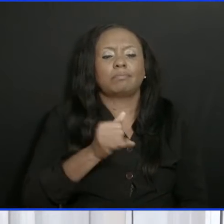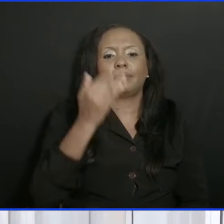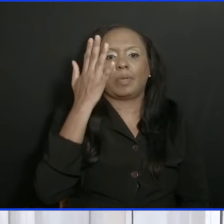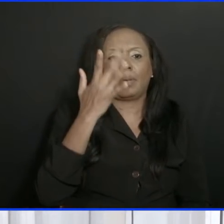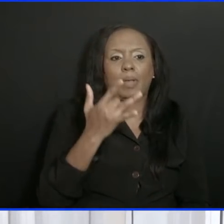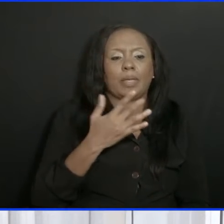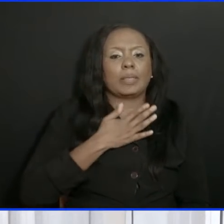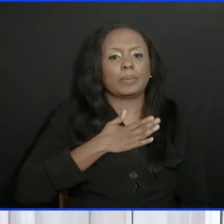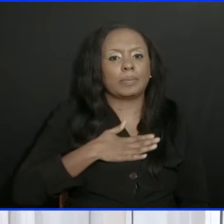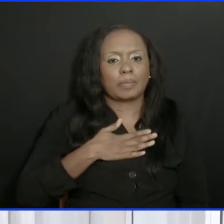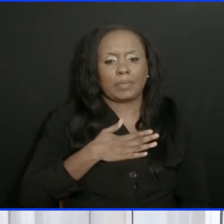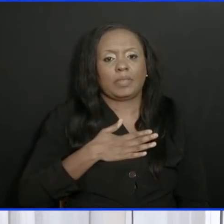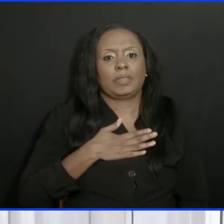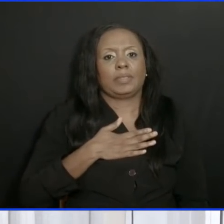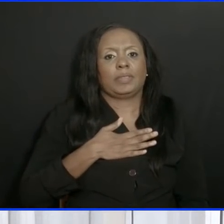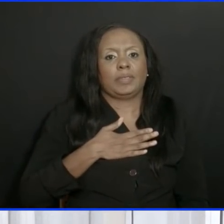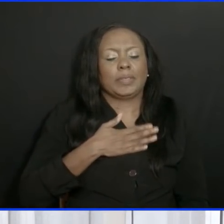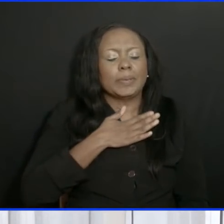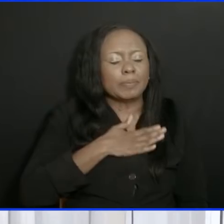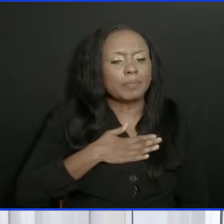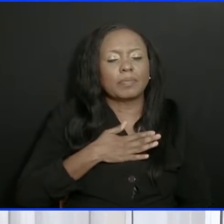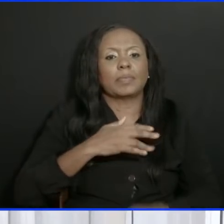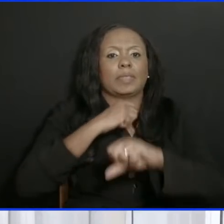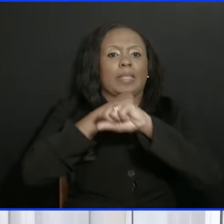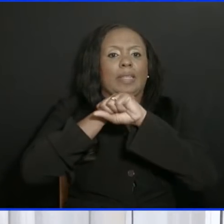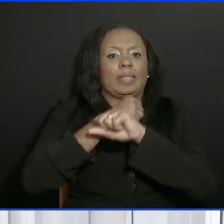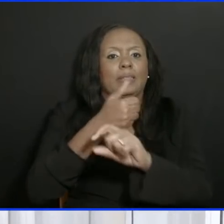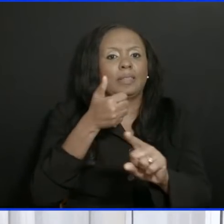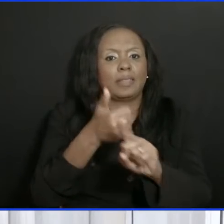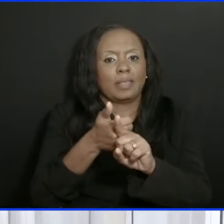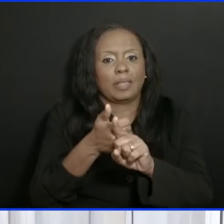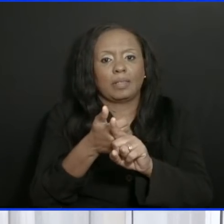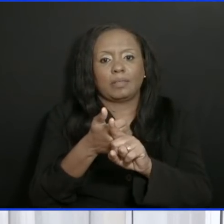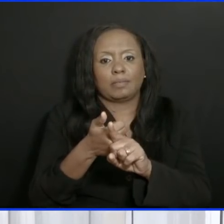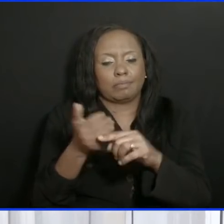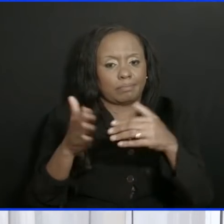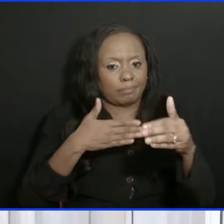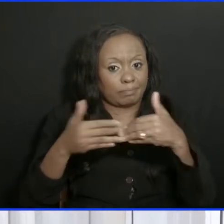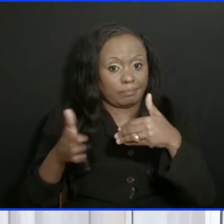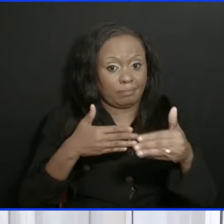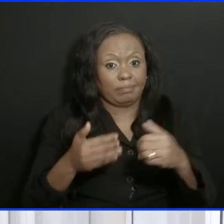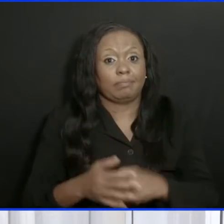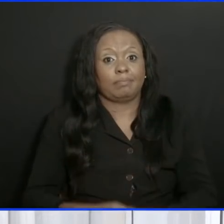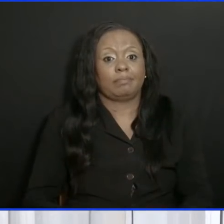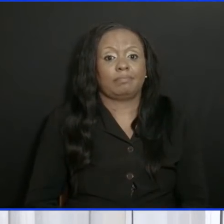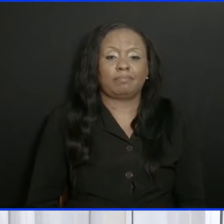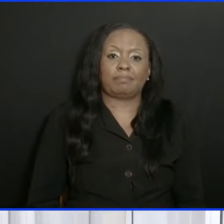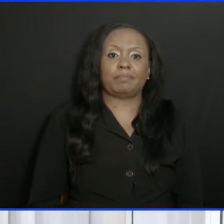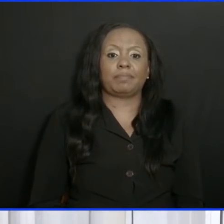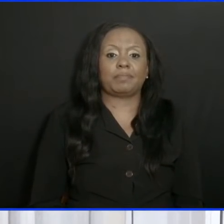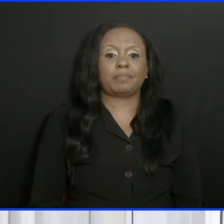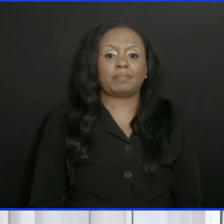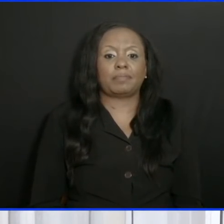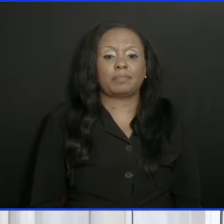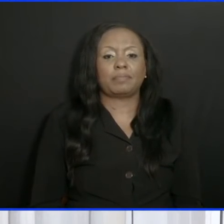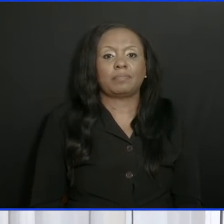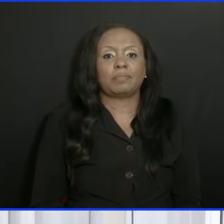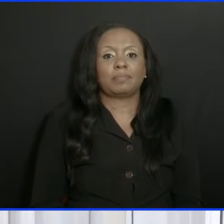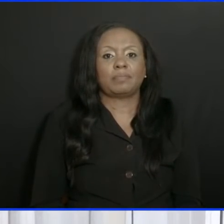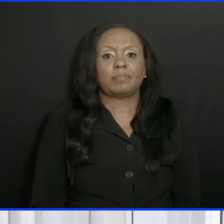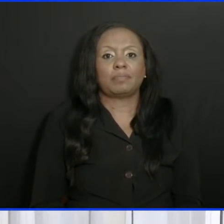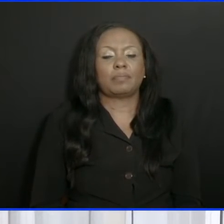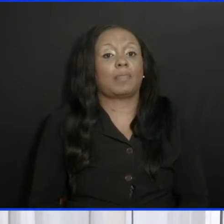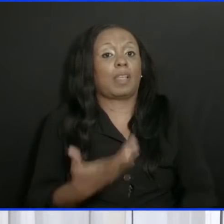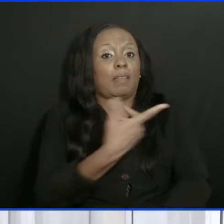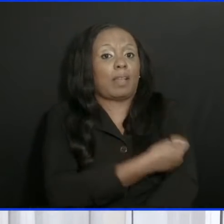please to put yourself in a position to protect yourself at all costs. But vaccination has never been and will never be the only